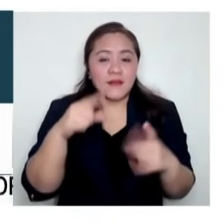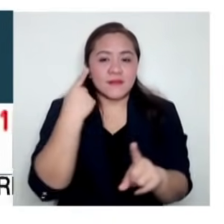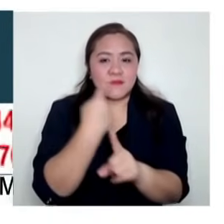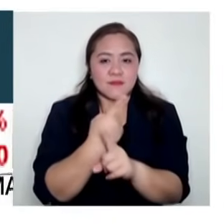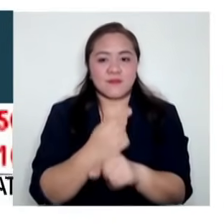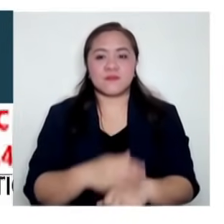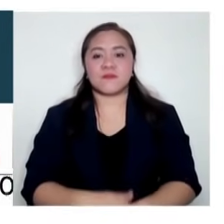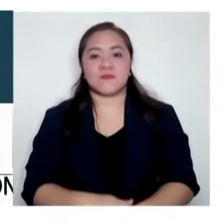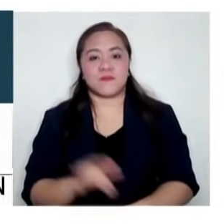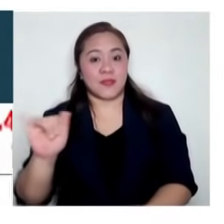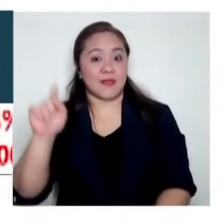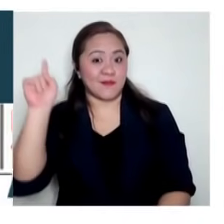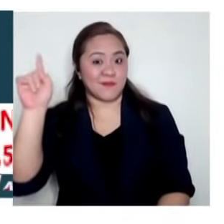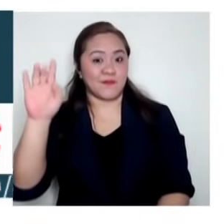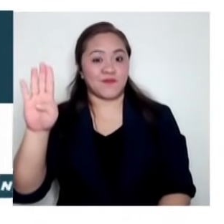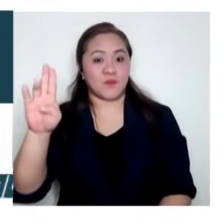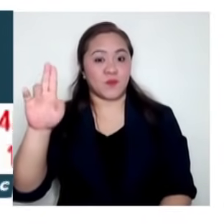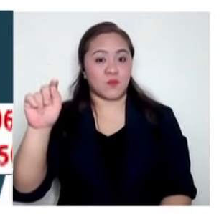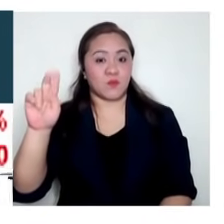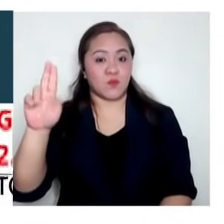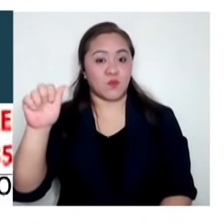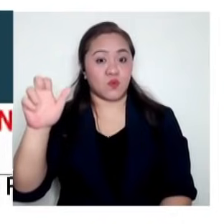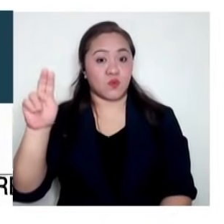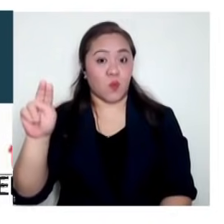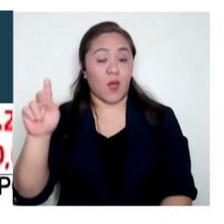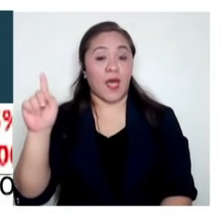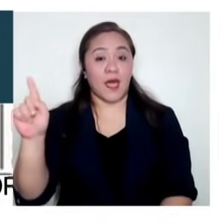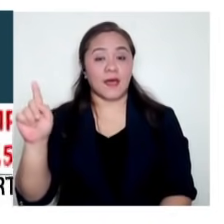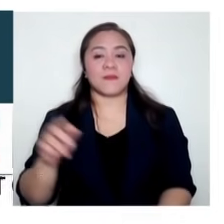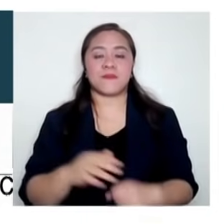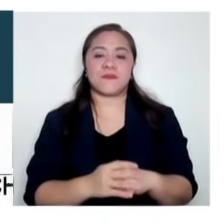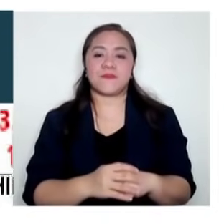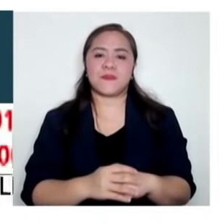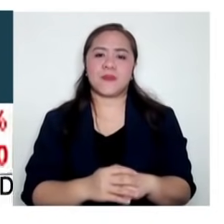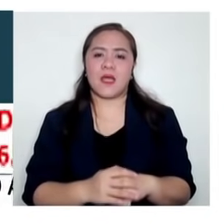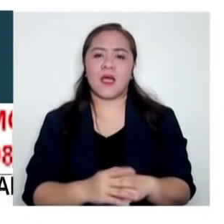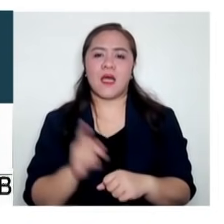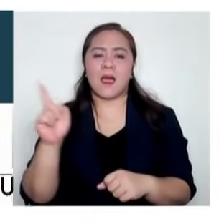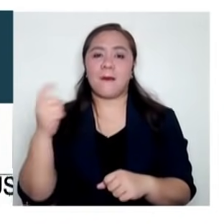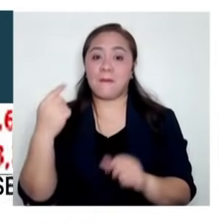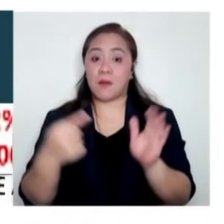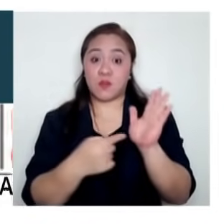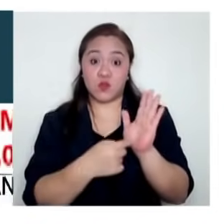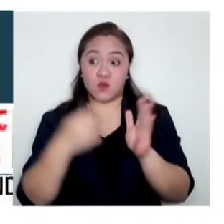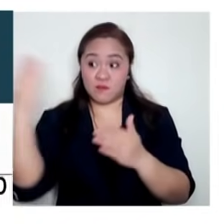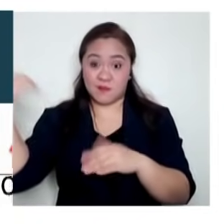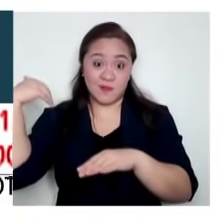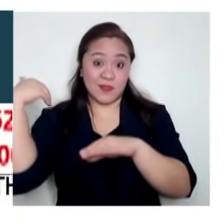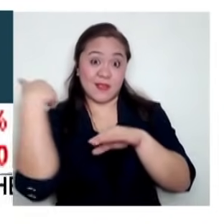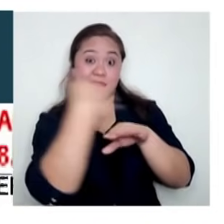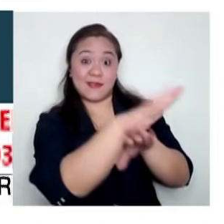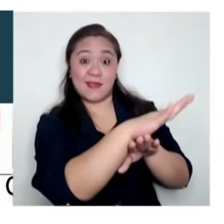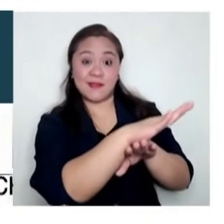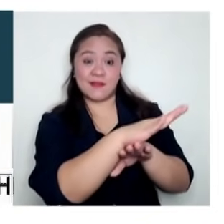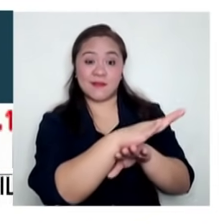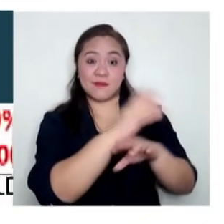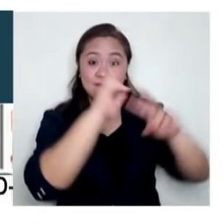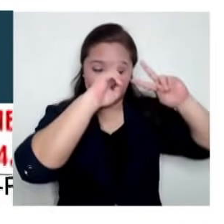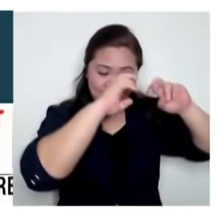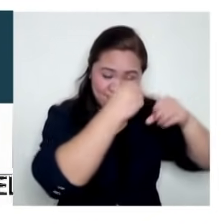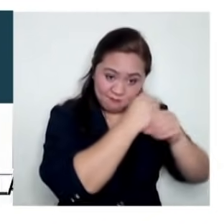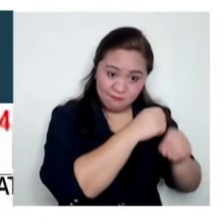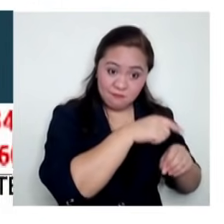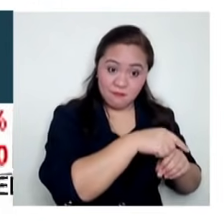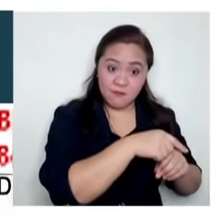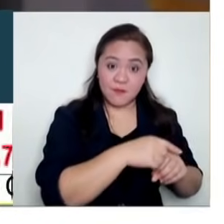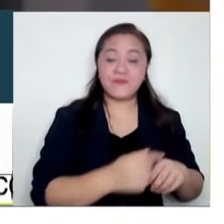Butuan, for example, Undersecretary. Have their samples been sequenced? Yes, it is now with the